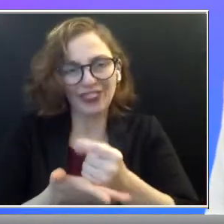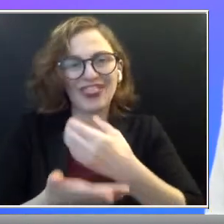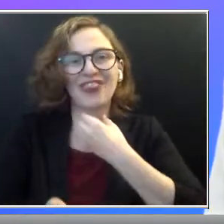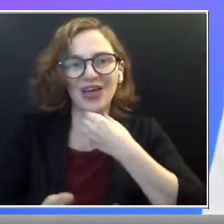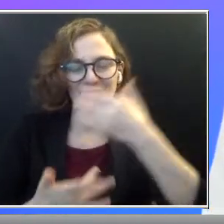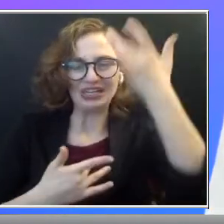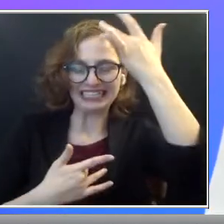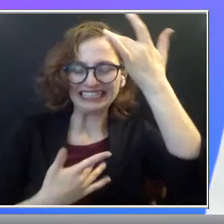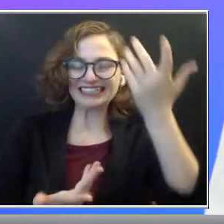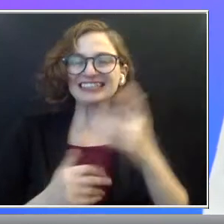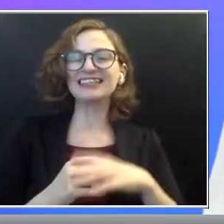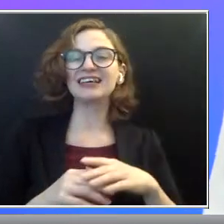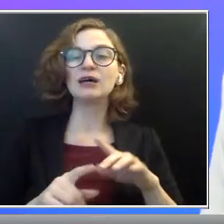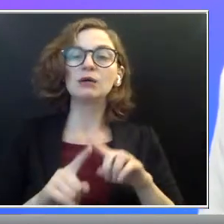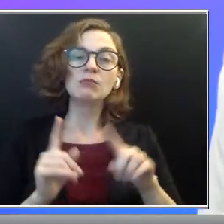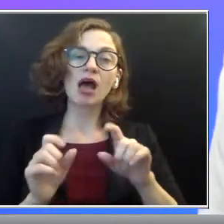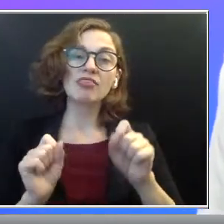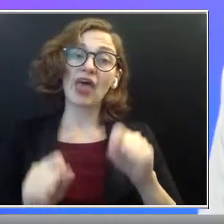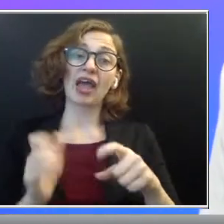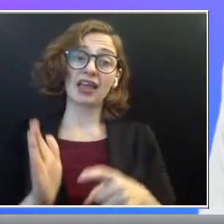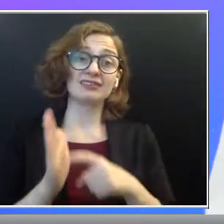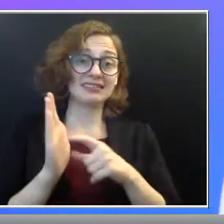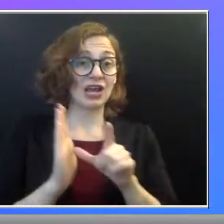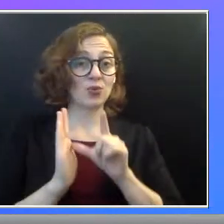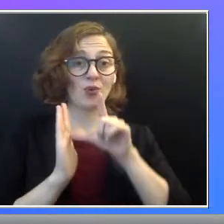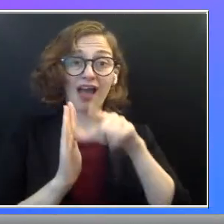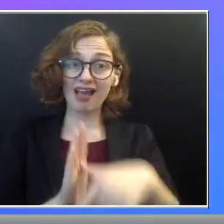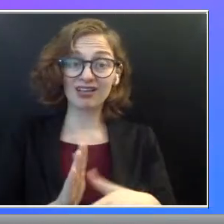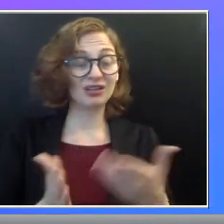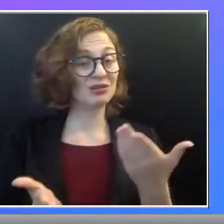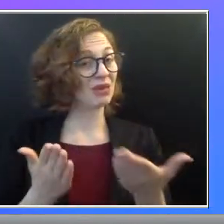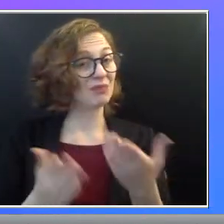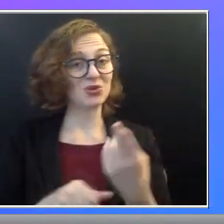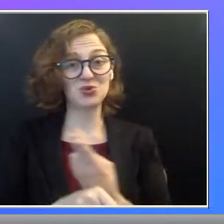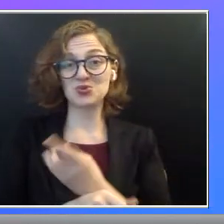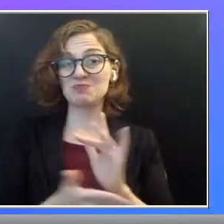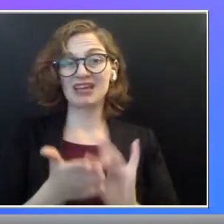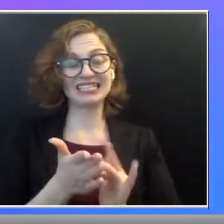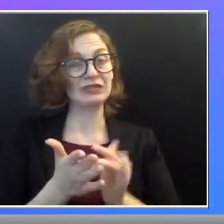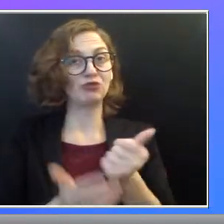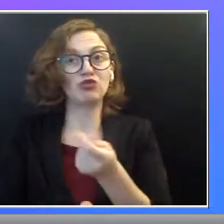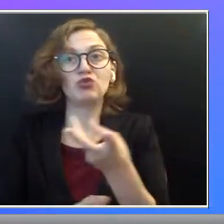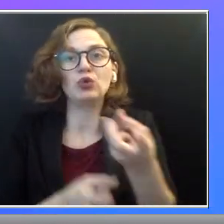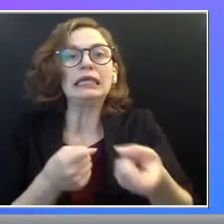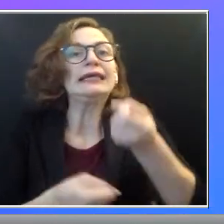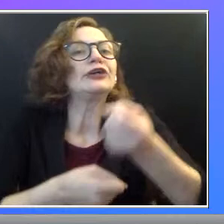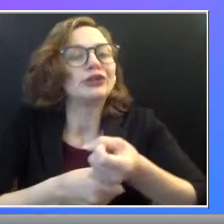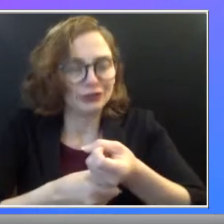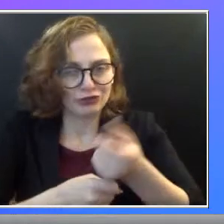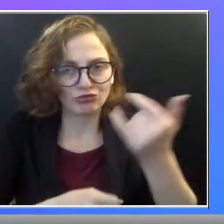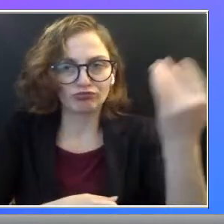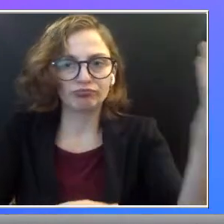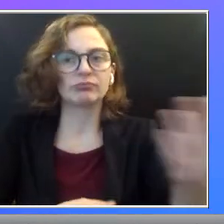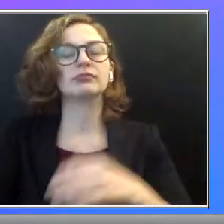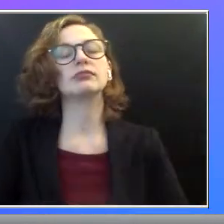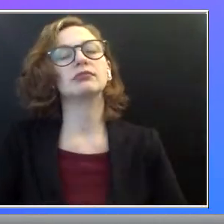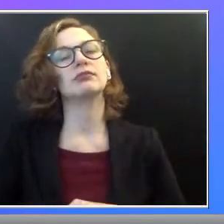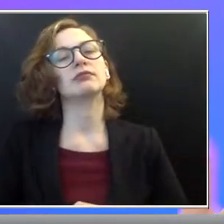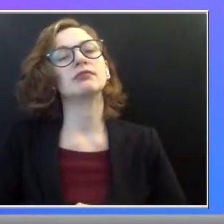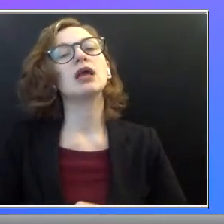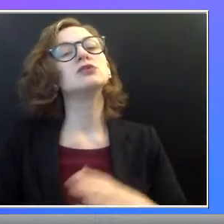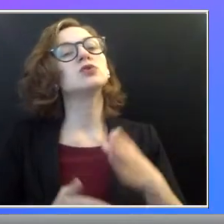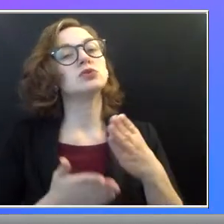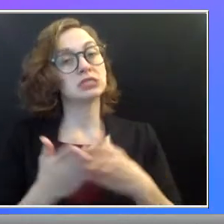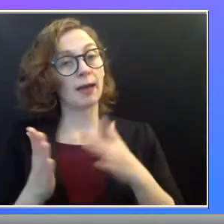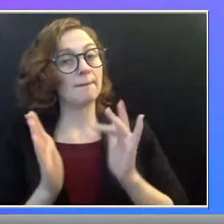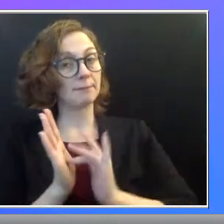on methimazole or propylthiouracil for up to a couple of years or maybe more. And there are medicines that we use to help